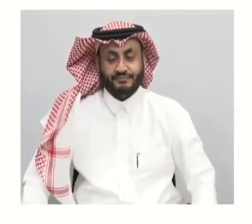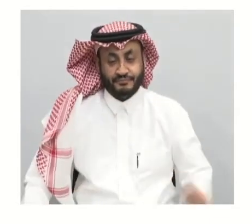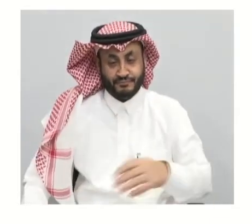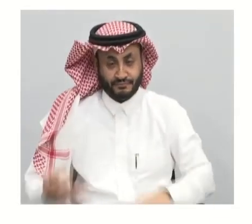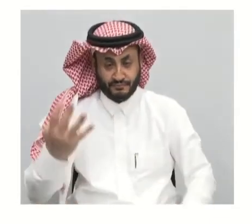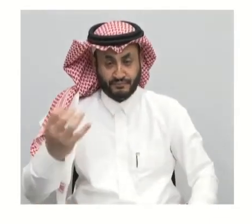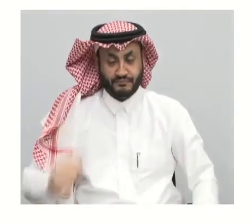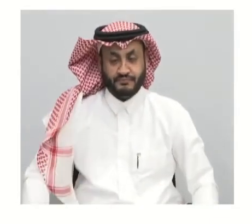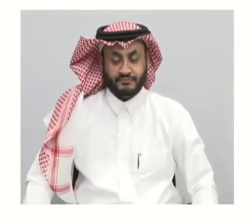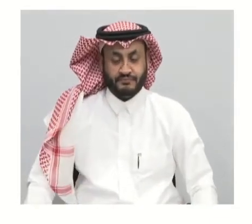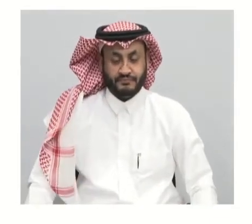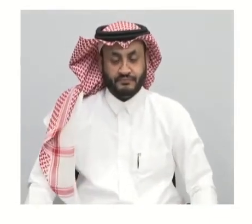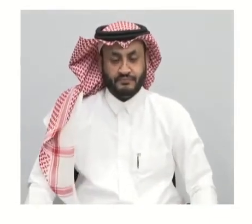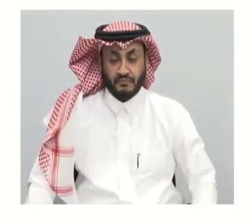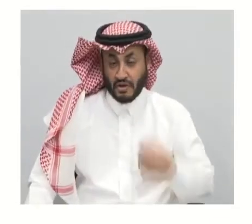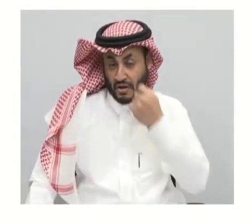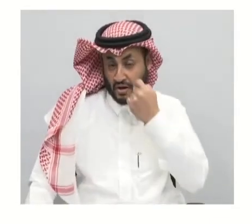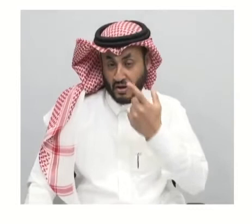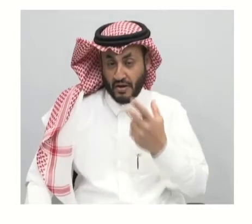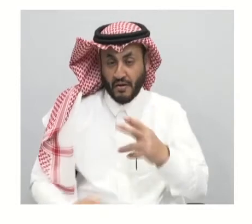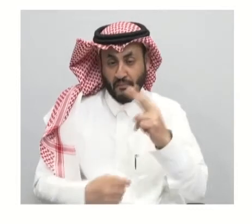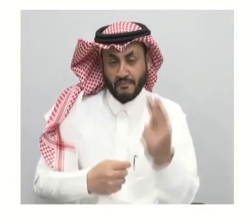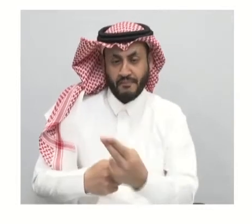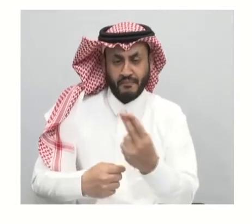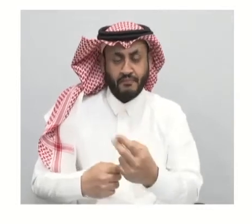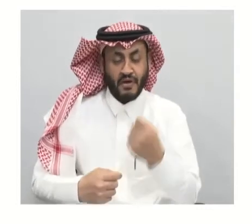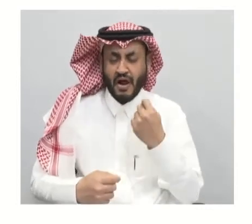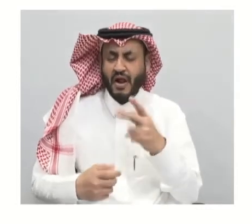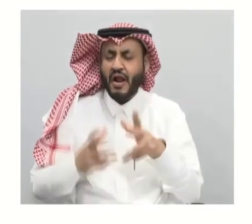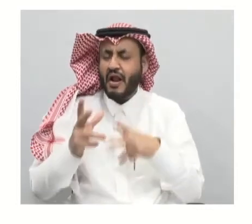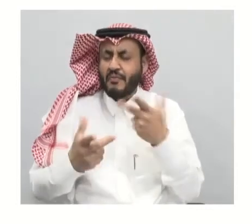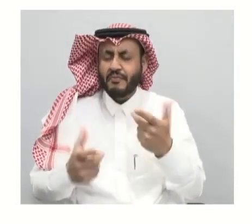Four. What a beautiful painting. What inspired you?